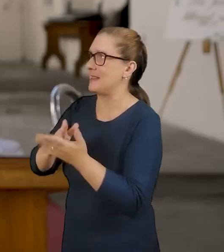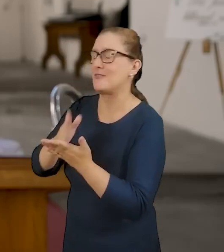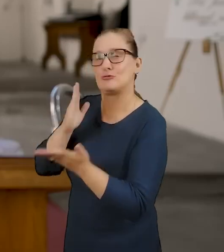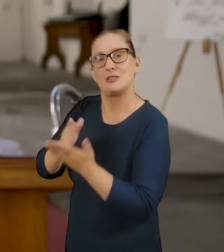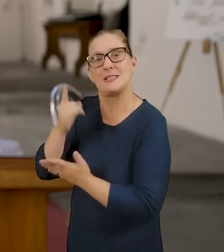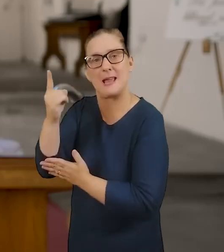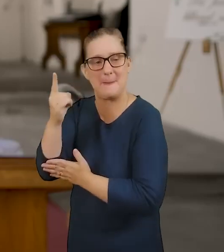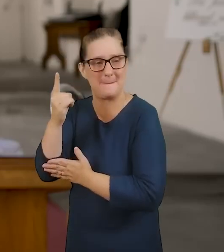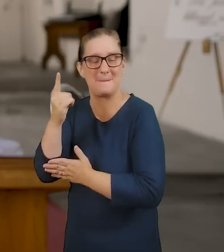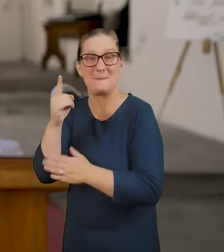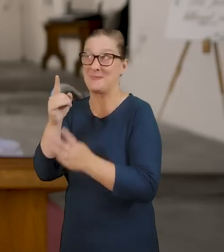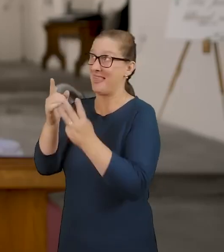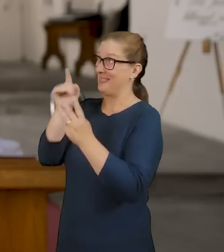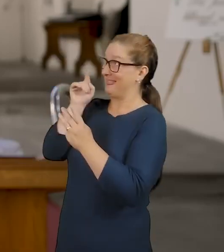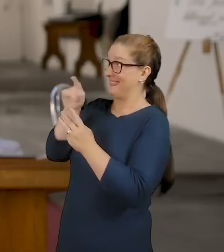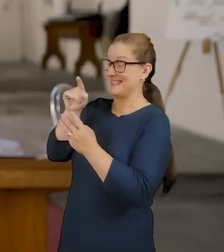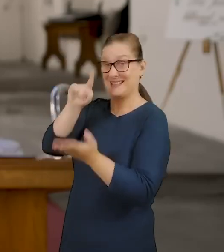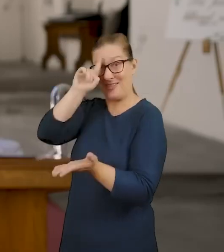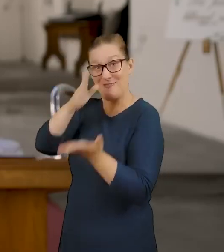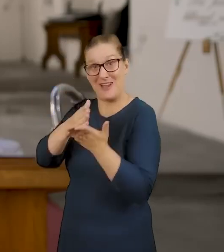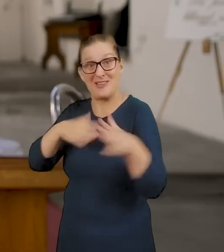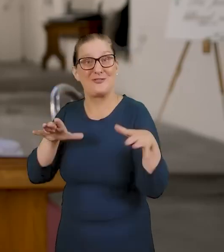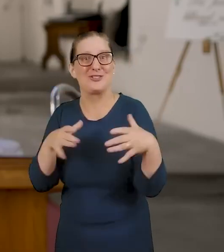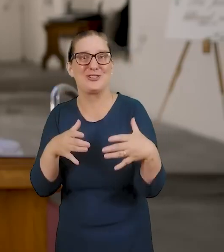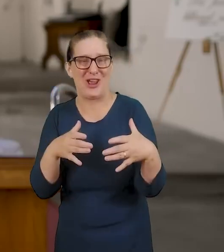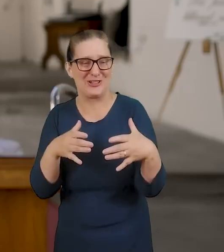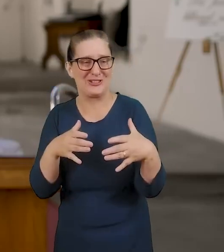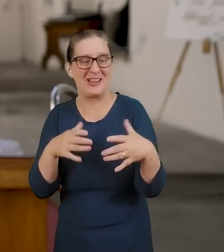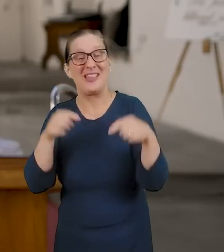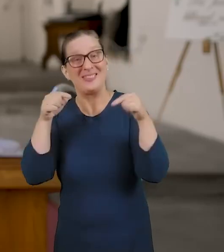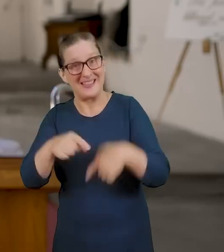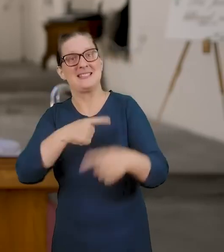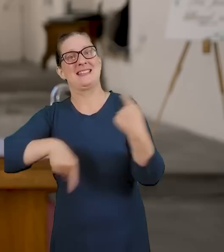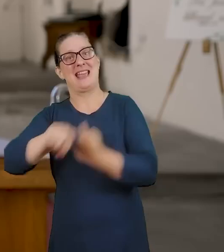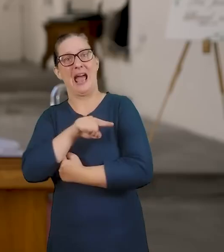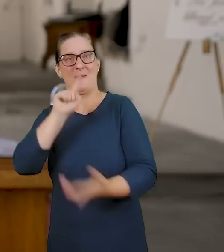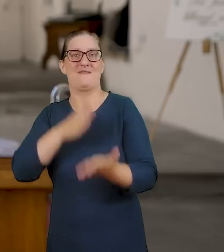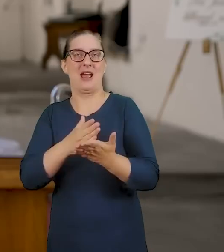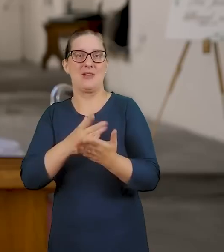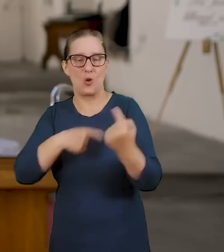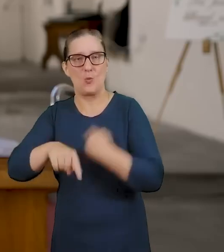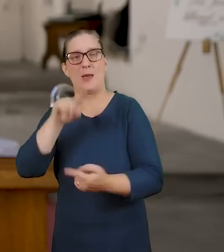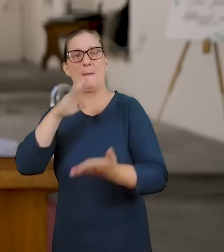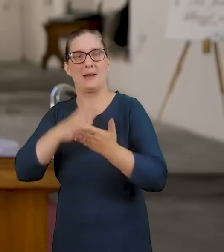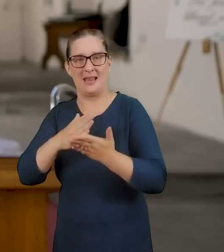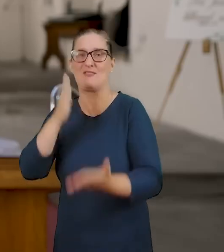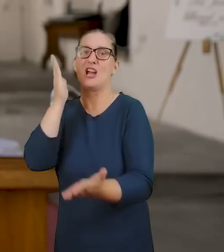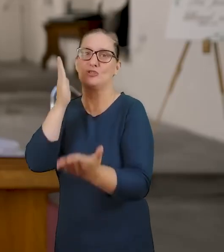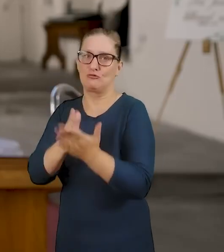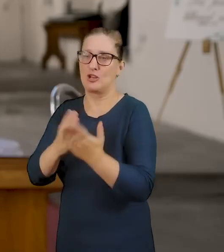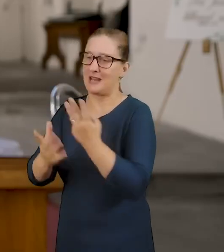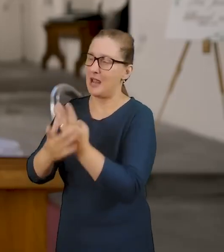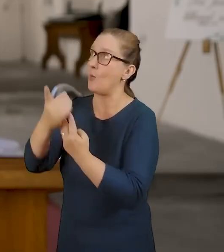world? We believe and trust in him. This is the faith of the church. This is our